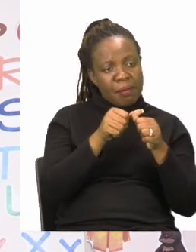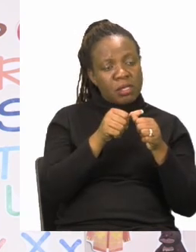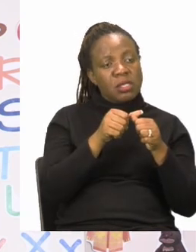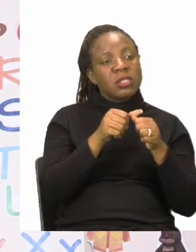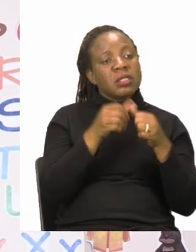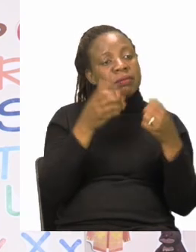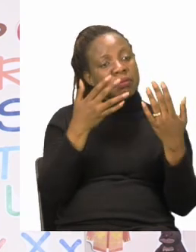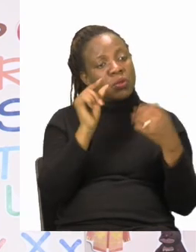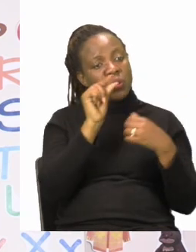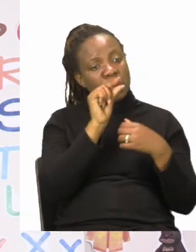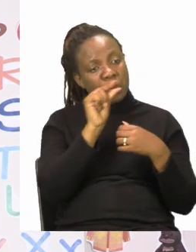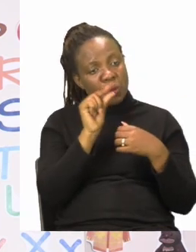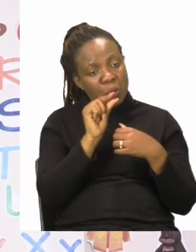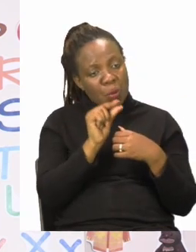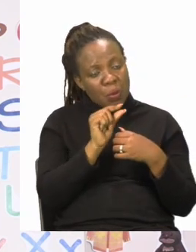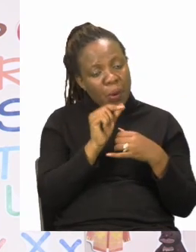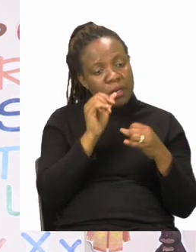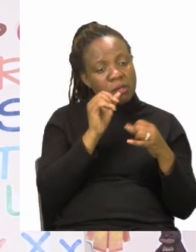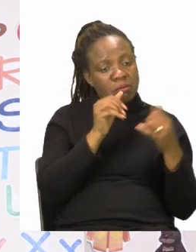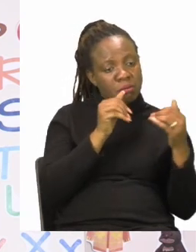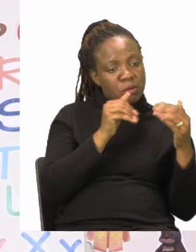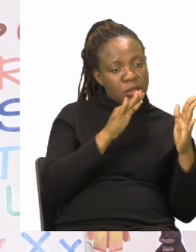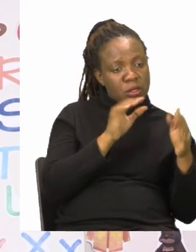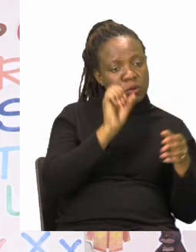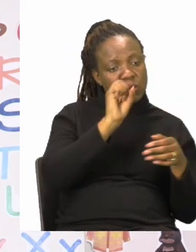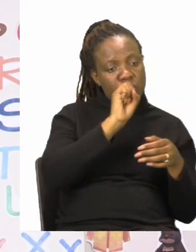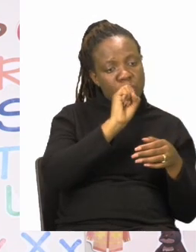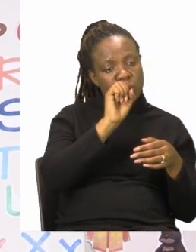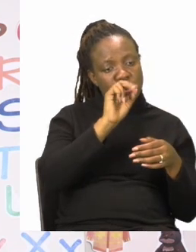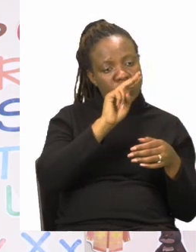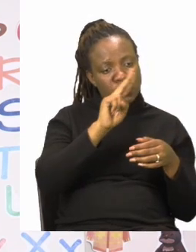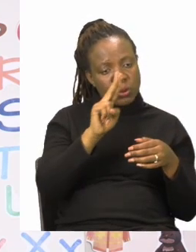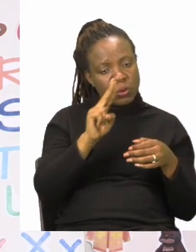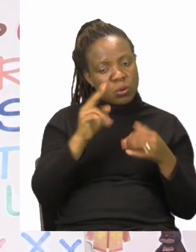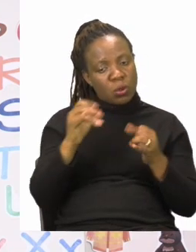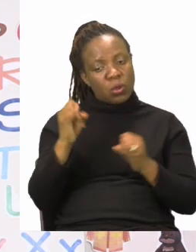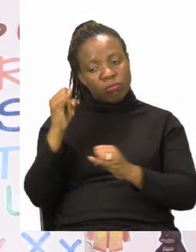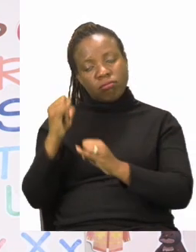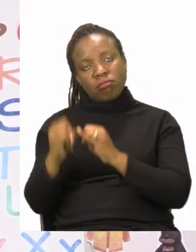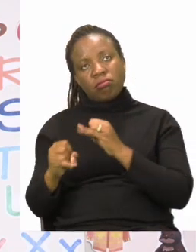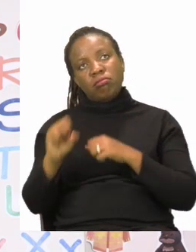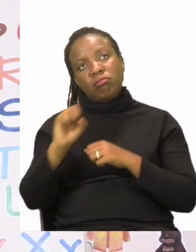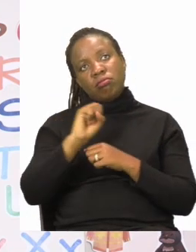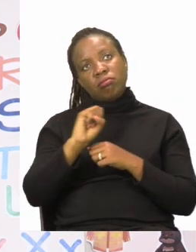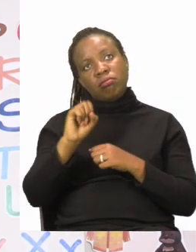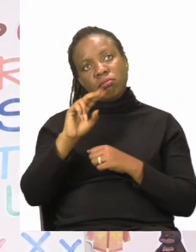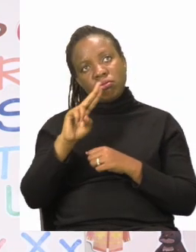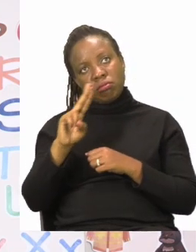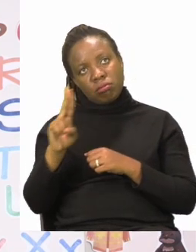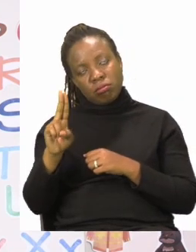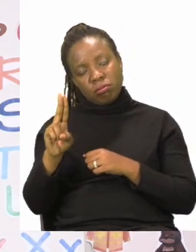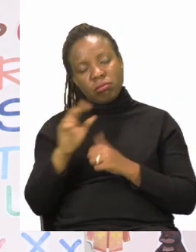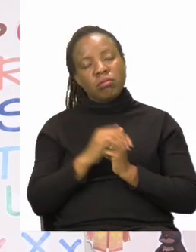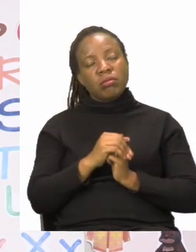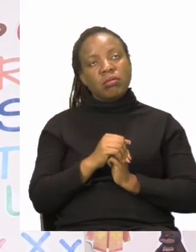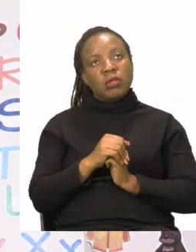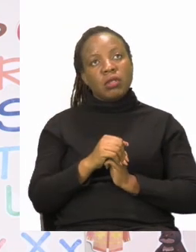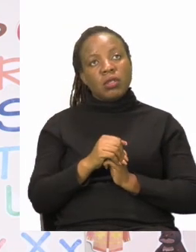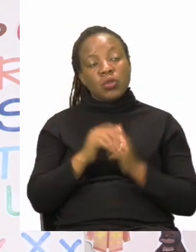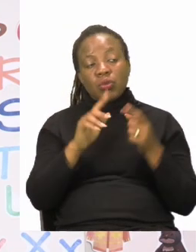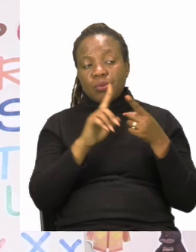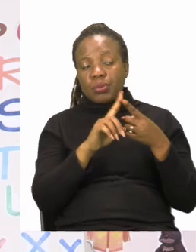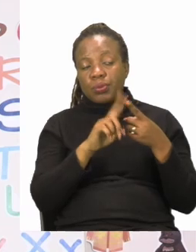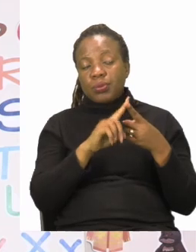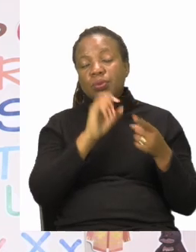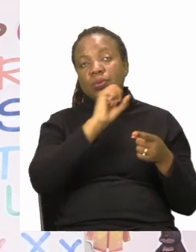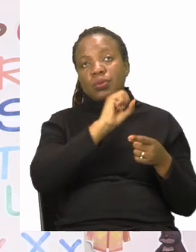the sound sh. So we made the word shop. Okay, and the